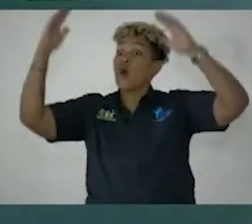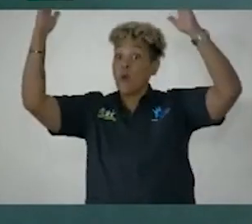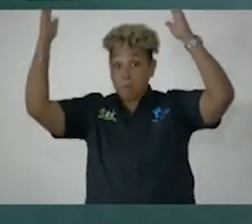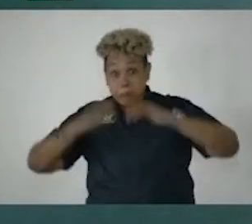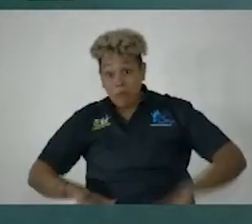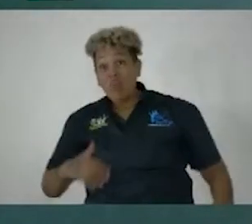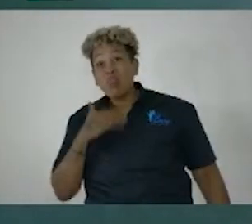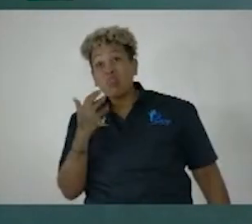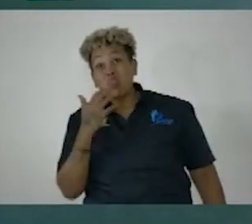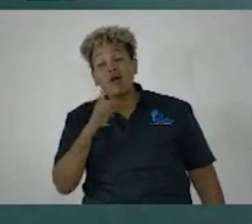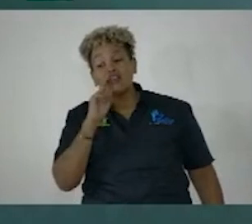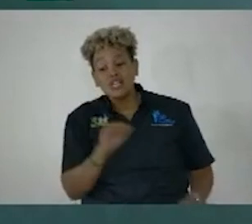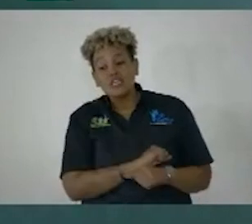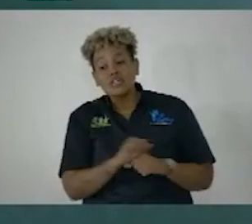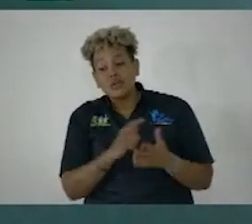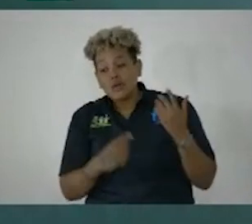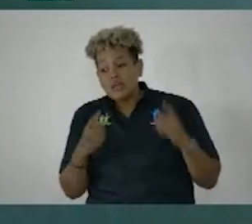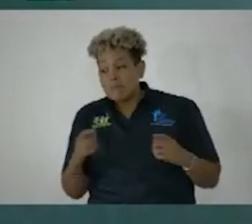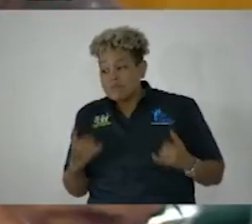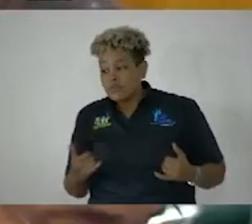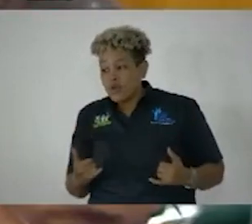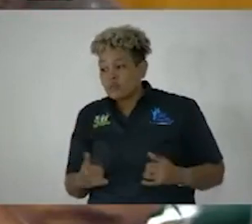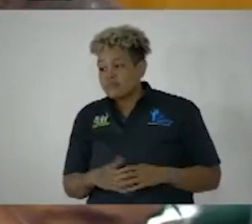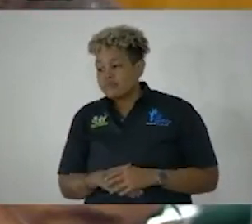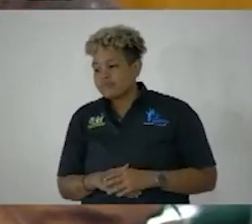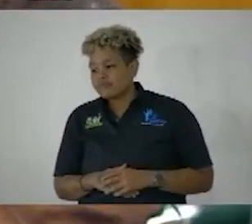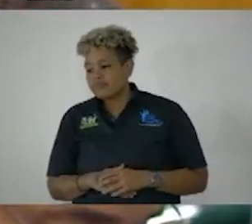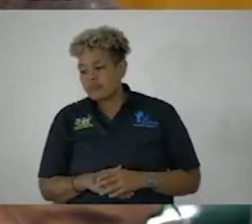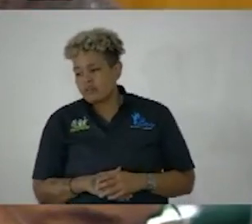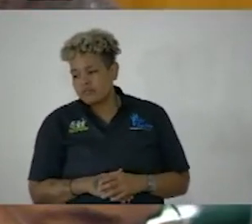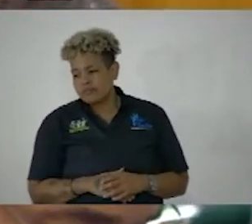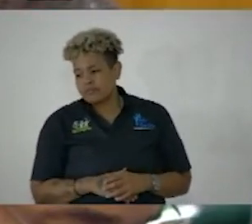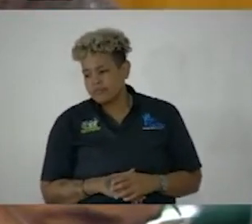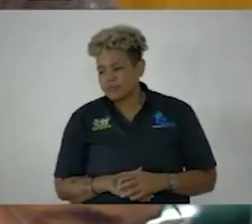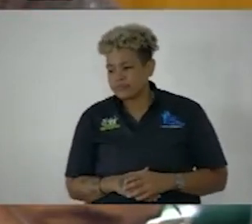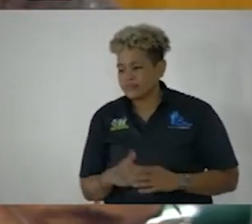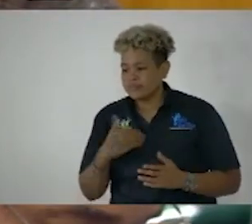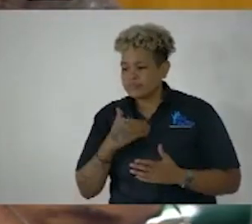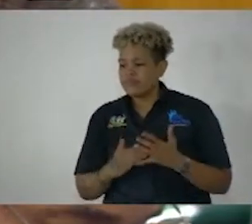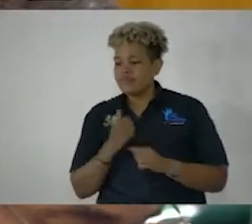apart? Because literally, that's what's taking place right now. Well, there has been some work that has been done to